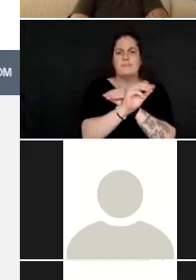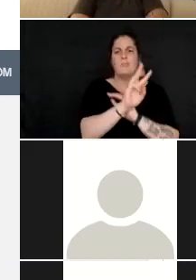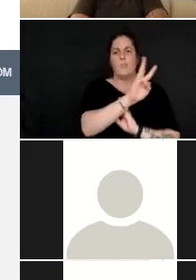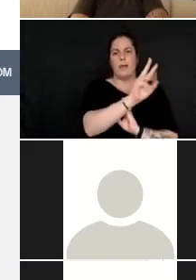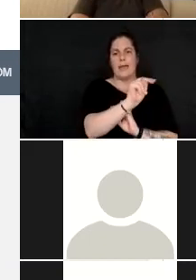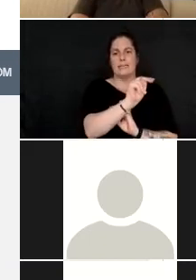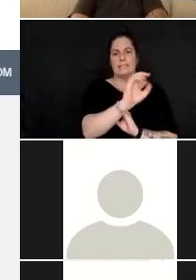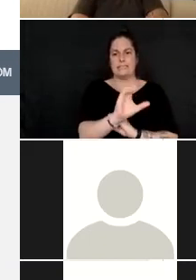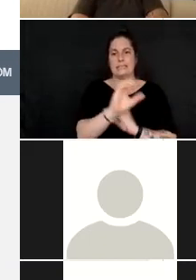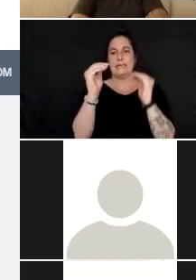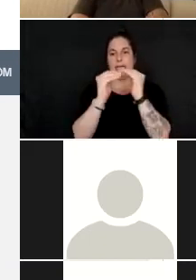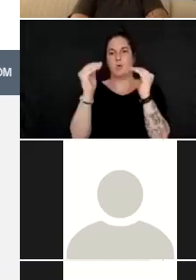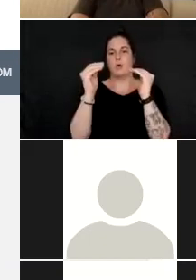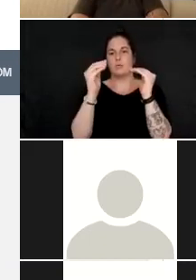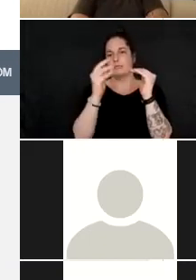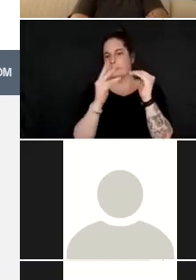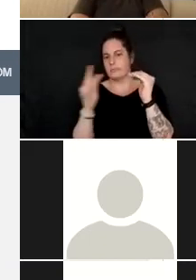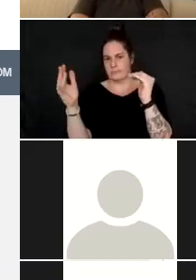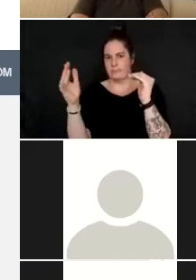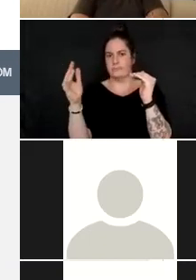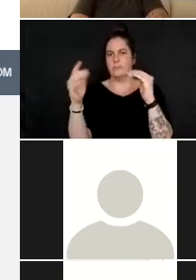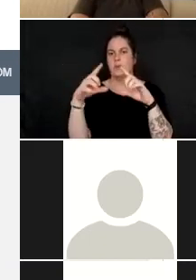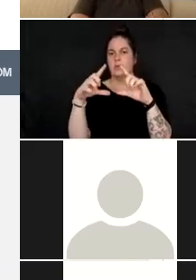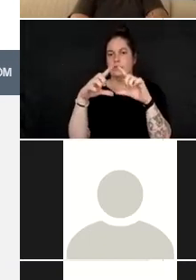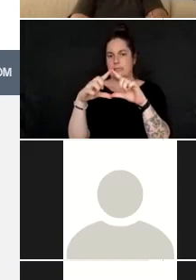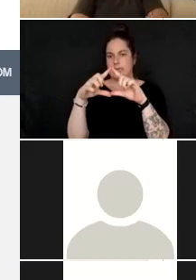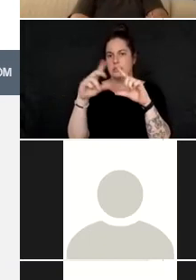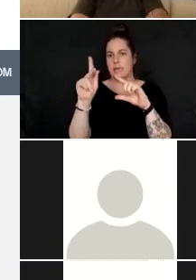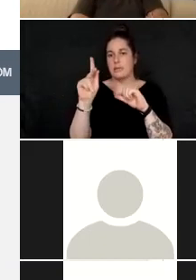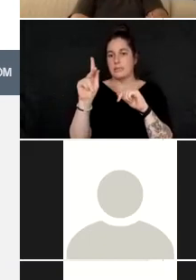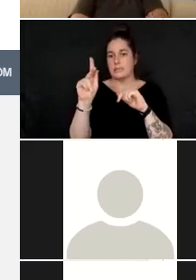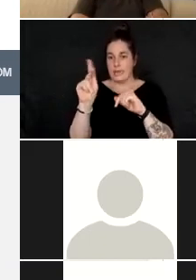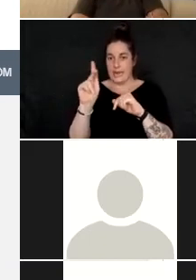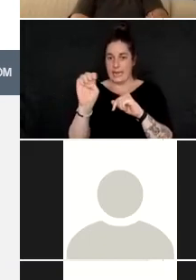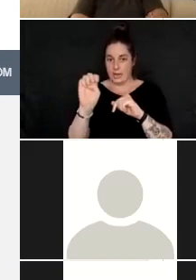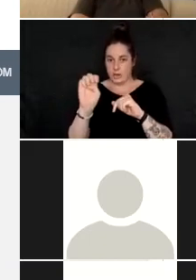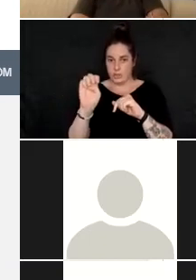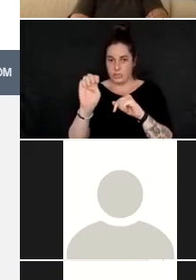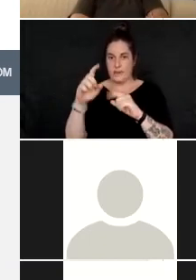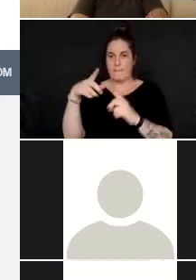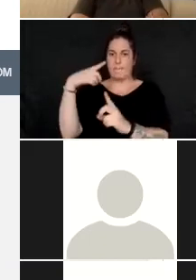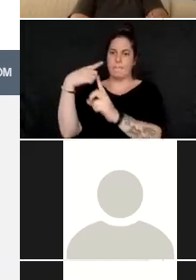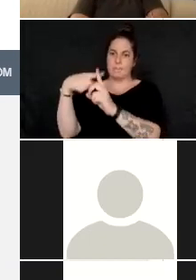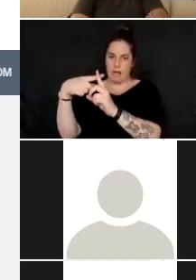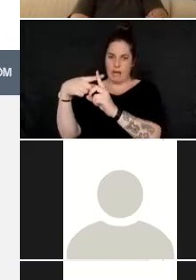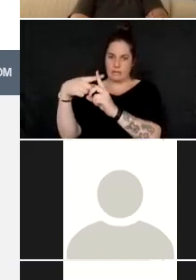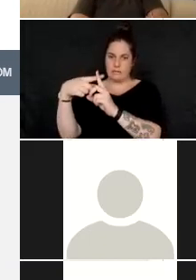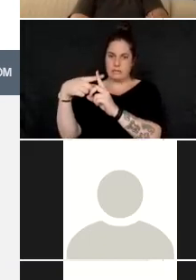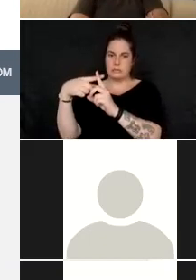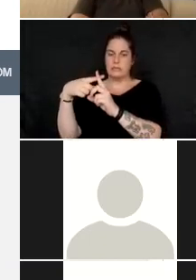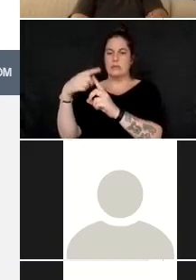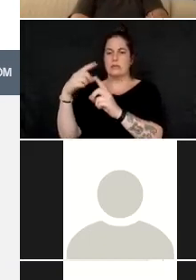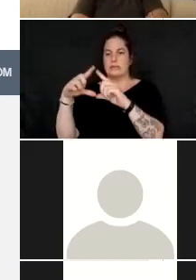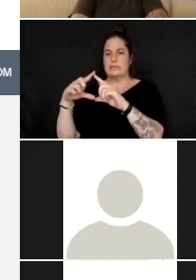And that is the change in kinetic energy plus the change in potential energy. So if we know how much our kinetic